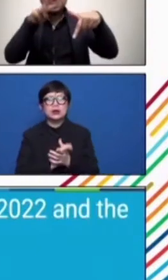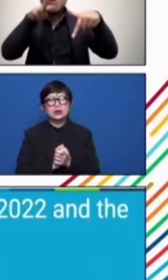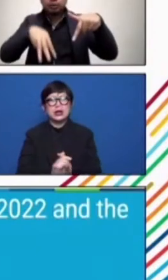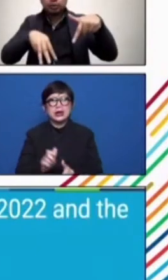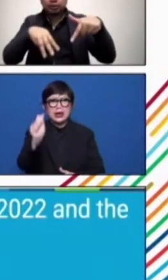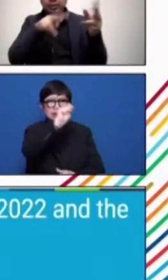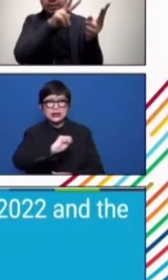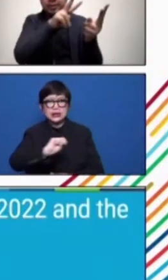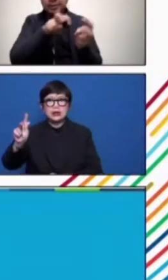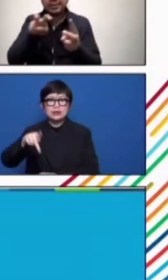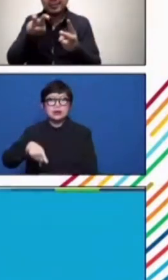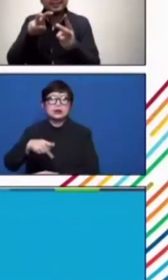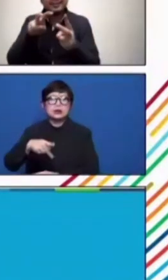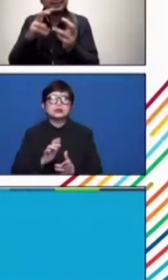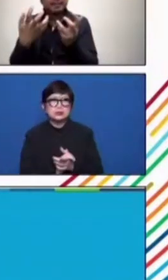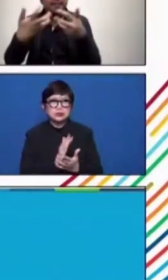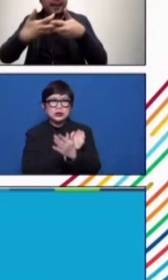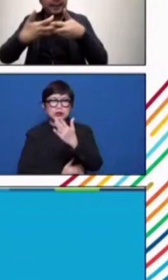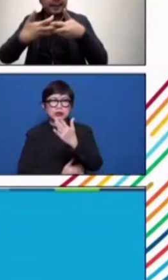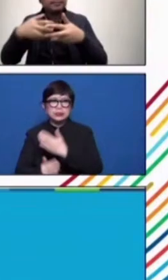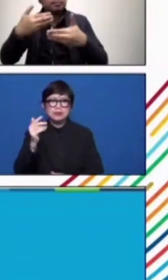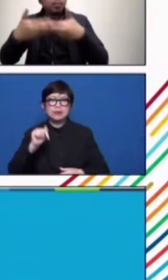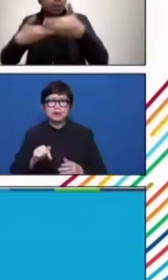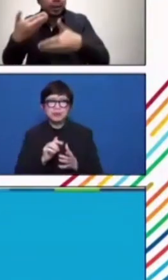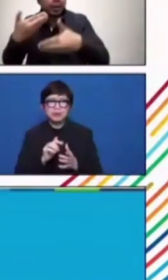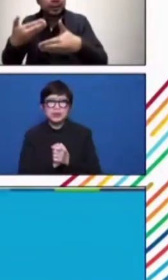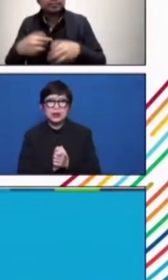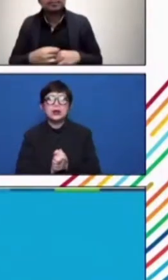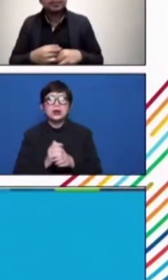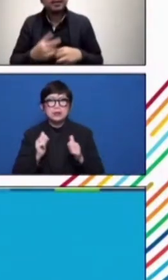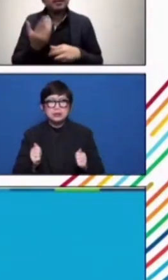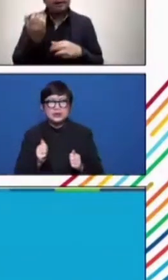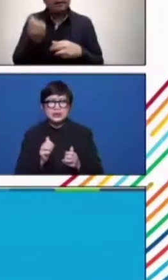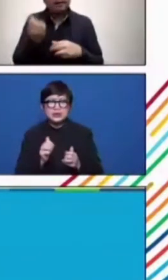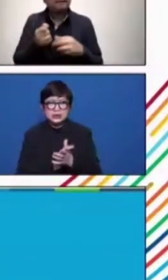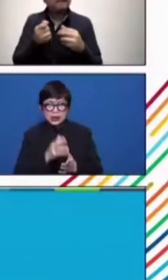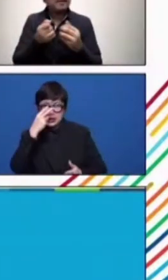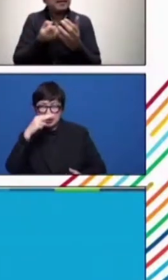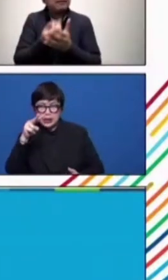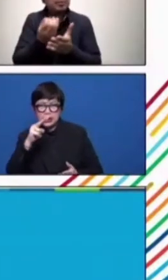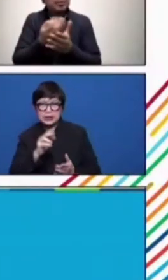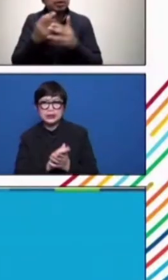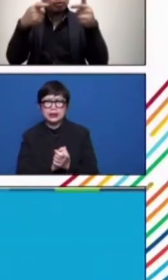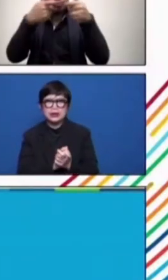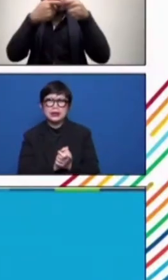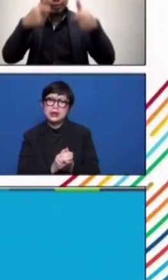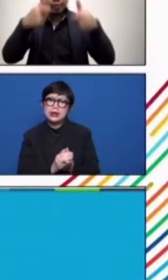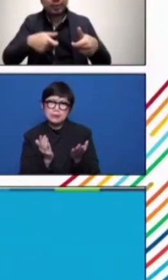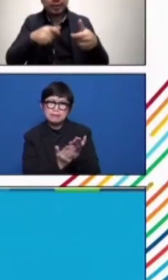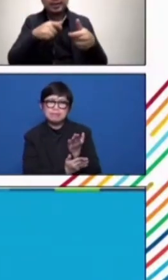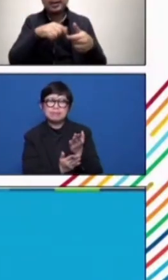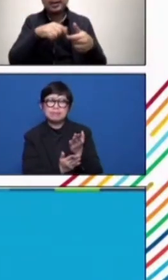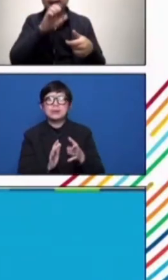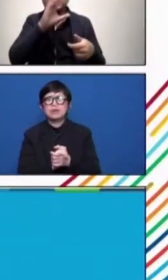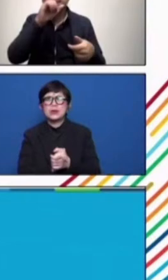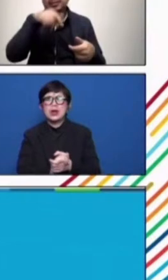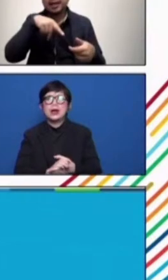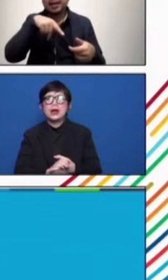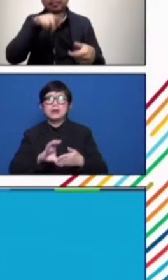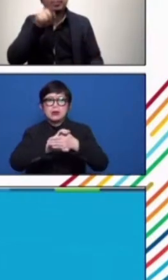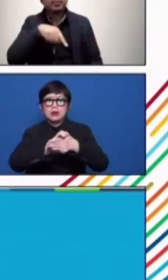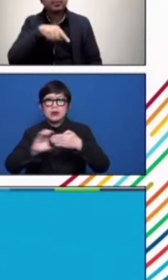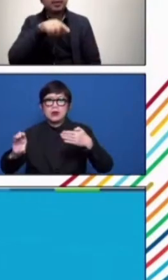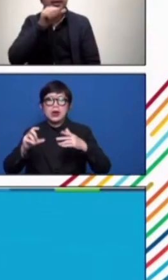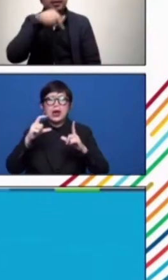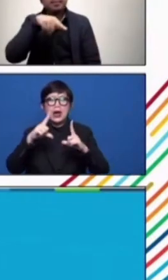you may also refer to the information paper Escape apdp 2020 which captures the